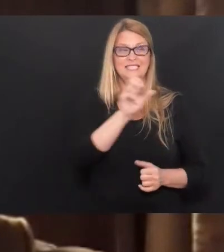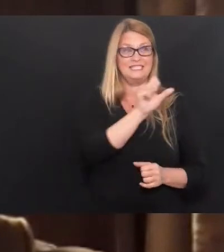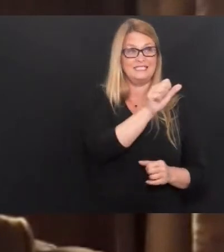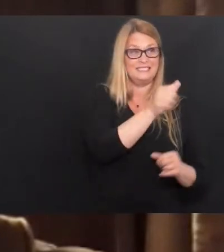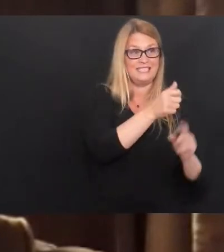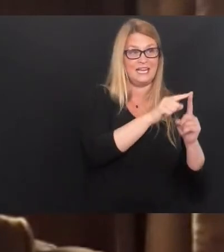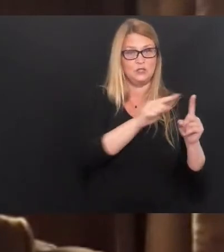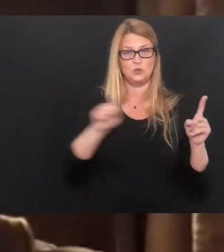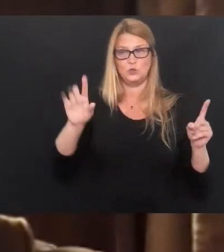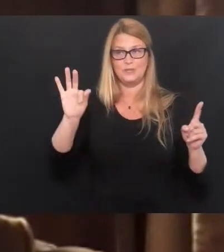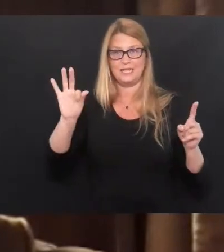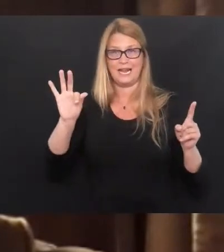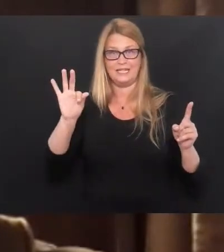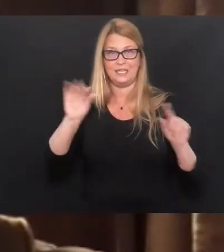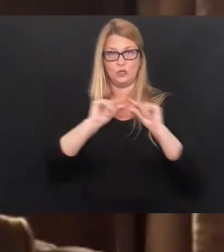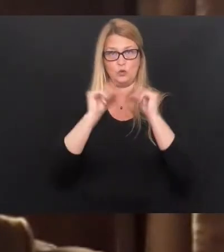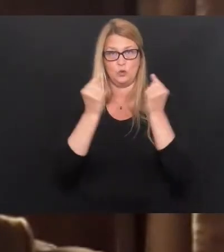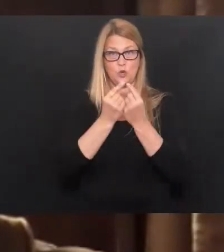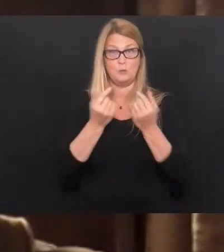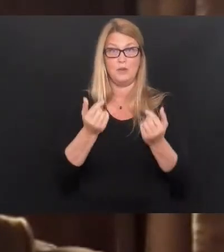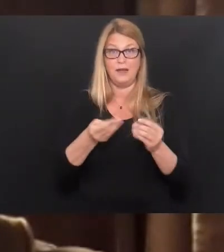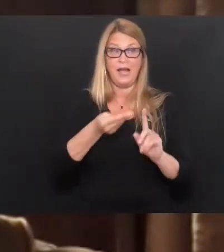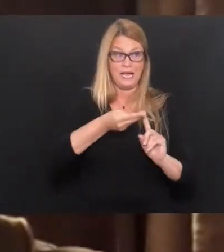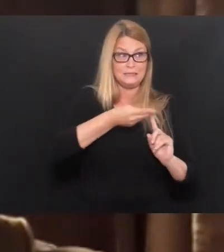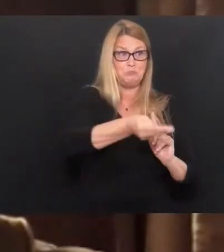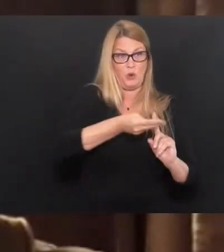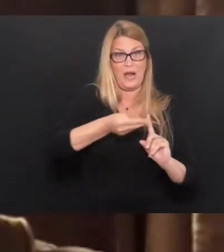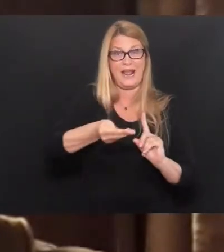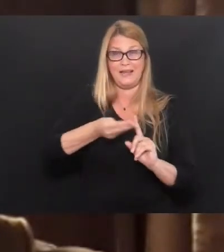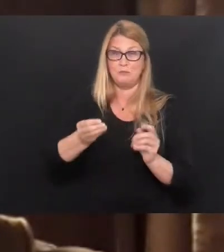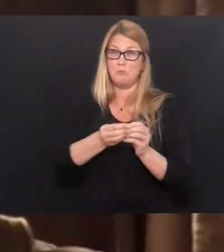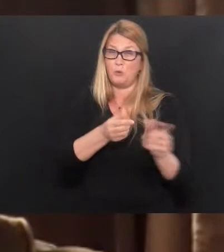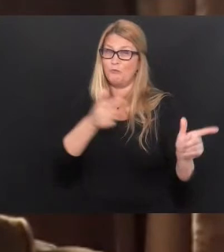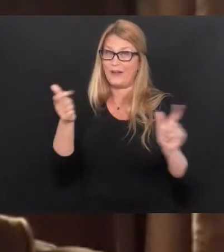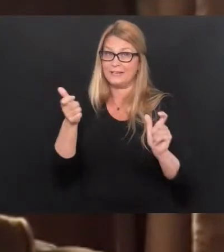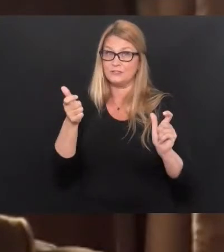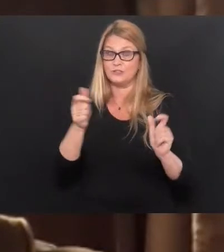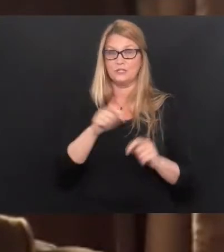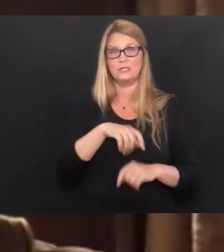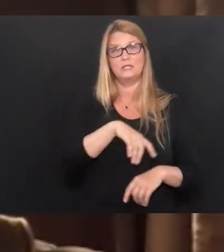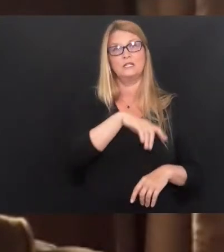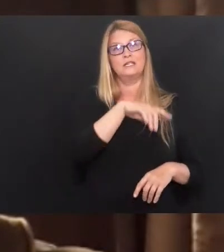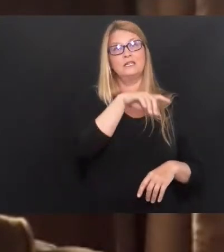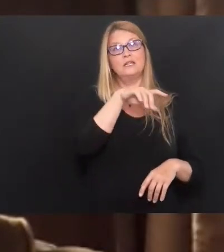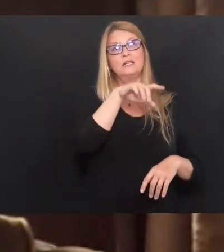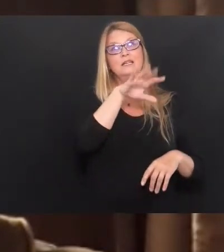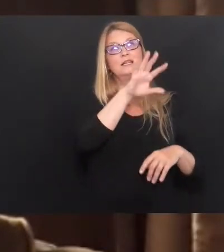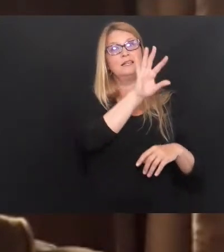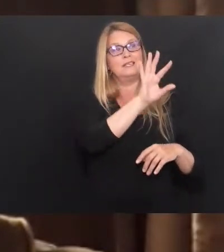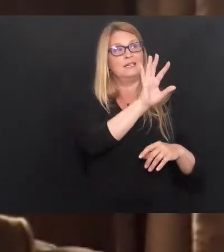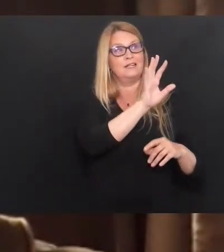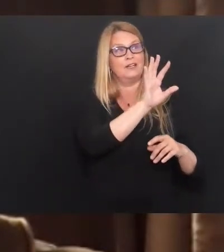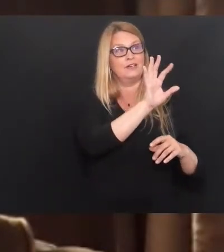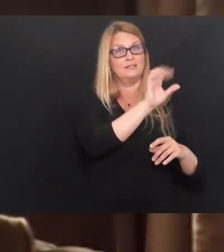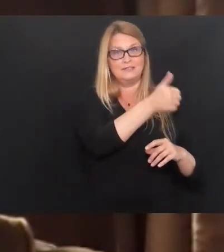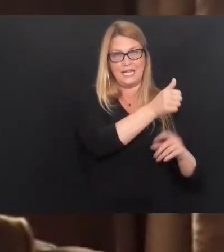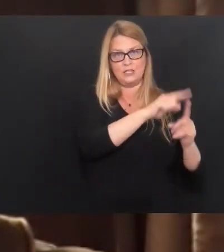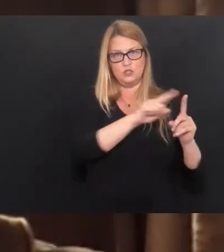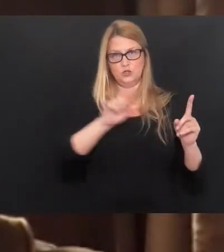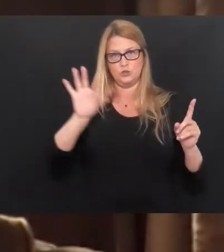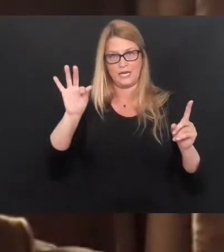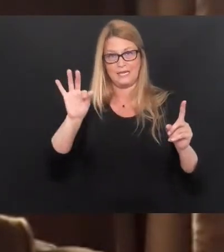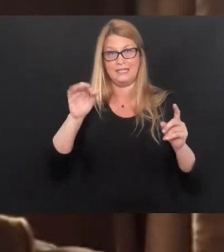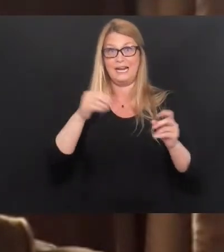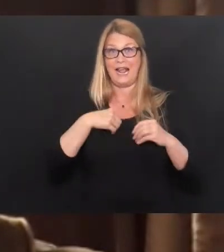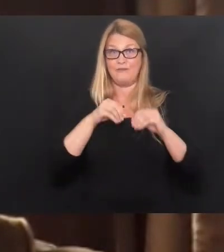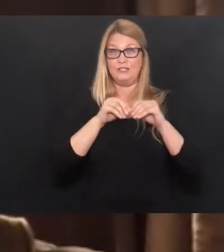has the most spread, and the 20 to 29-year-old group has the most spread of the United